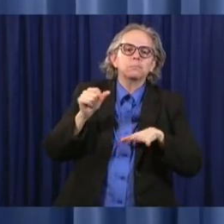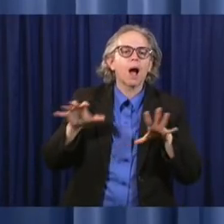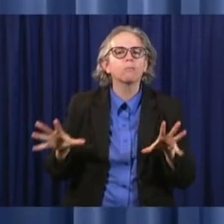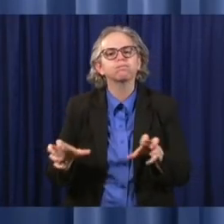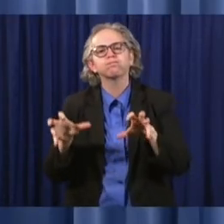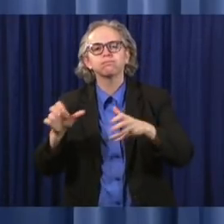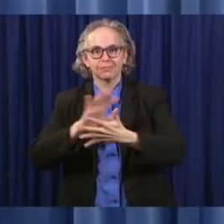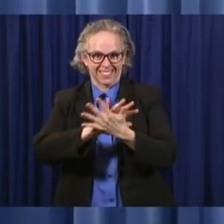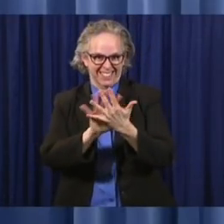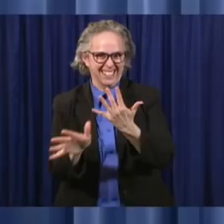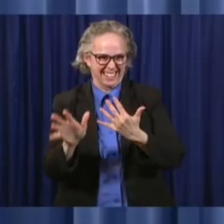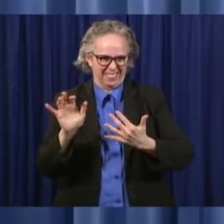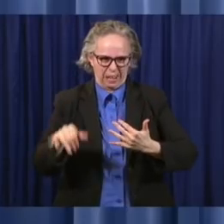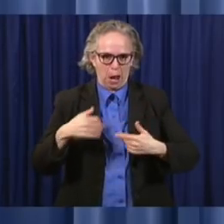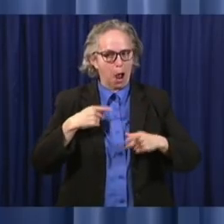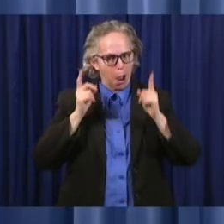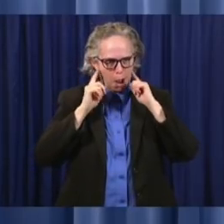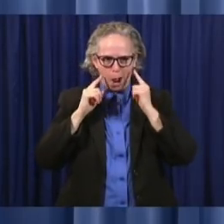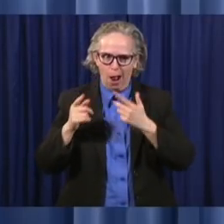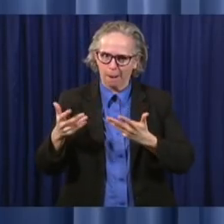I know I've heard a lot about that.